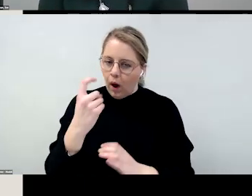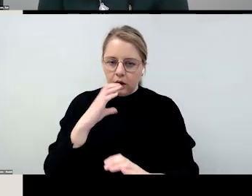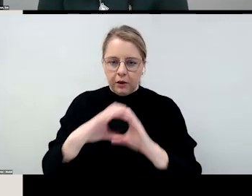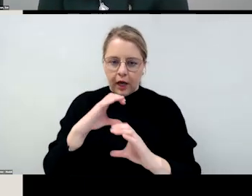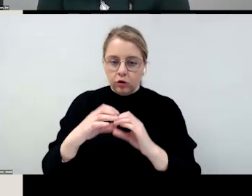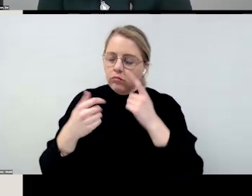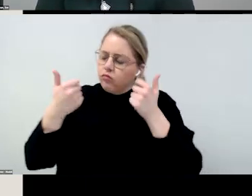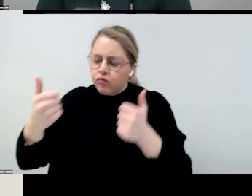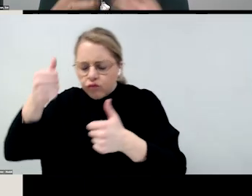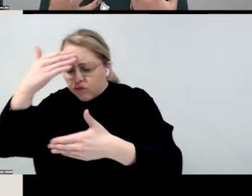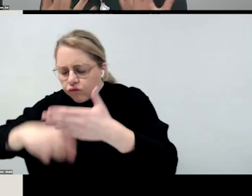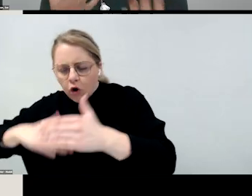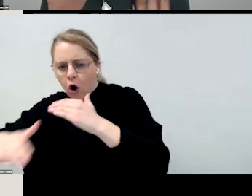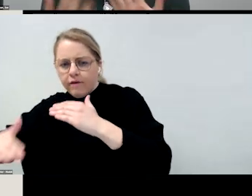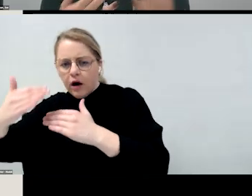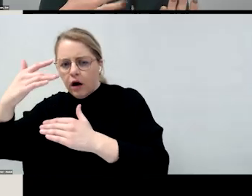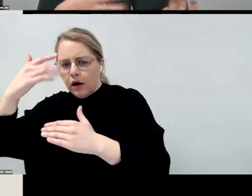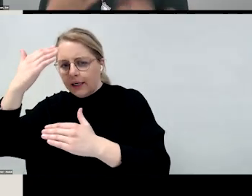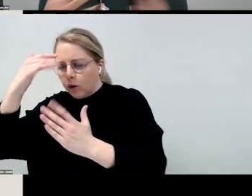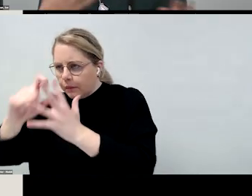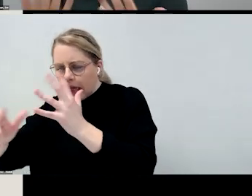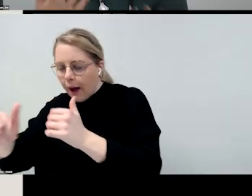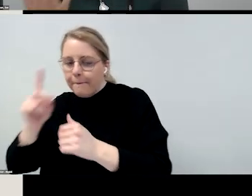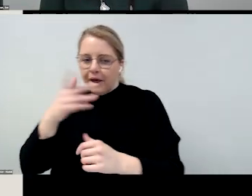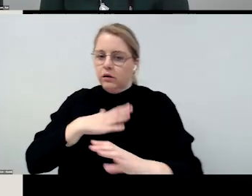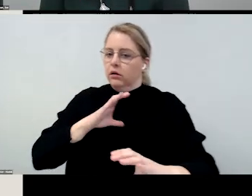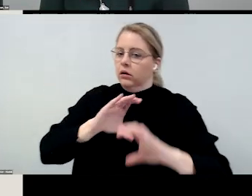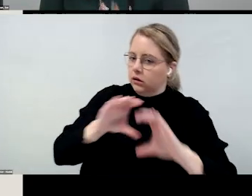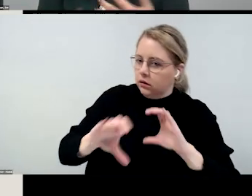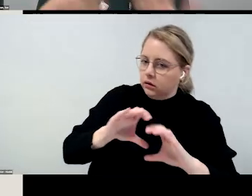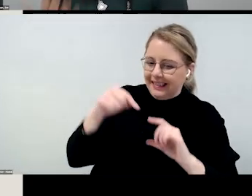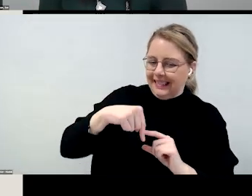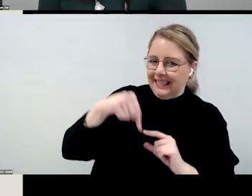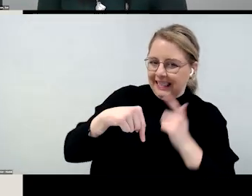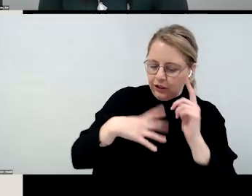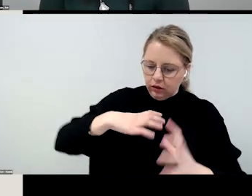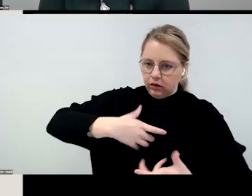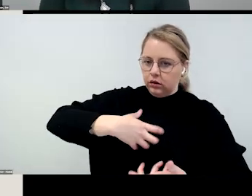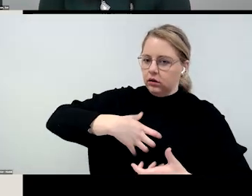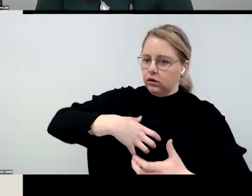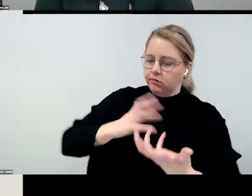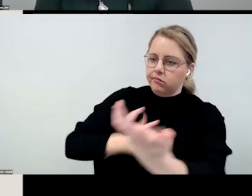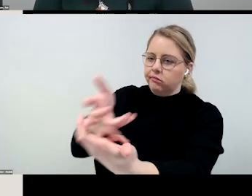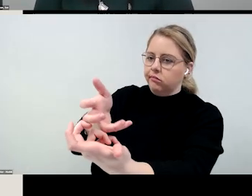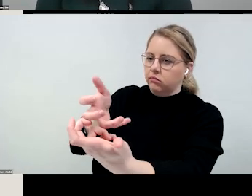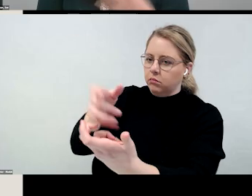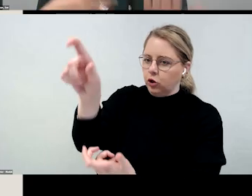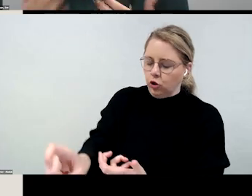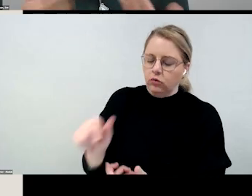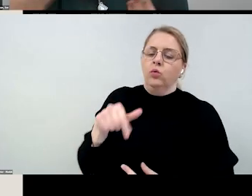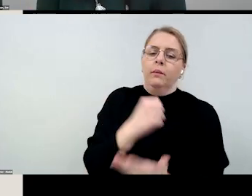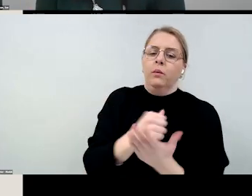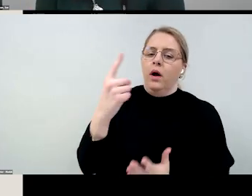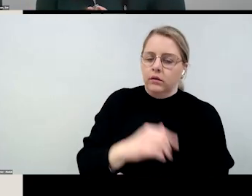intellectual disability health. Because if people have the ability to modulate how they communicate and adapt how they communicate, then